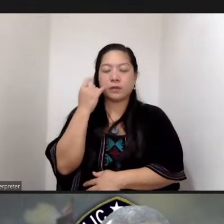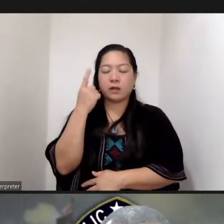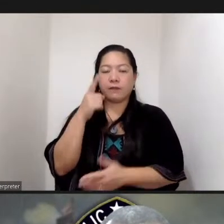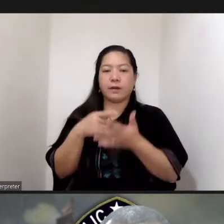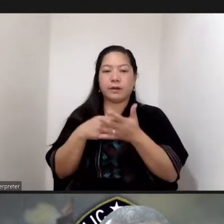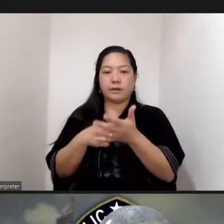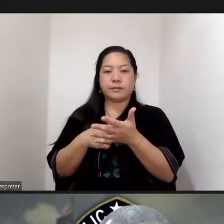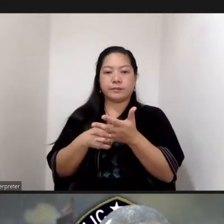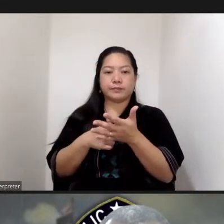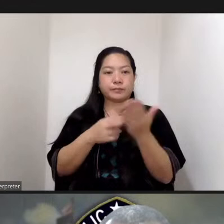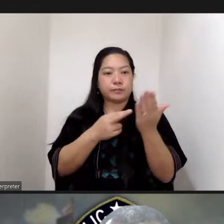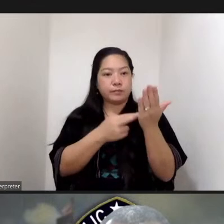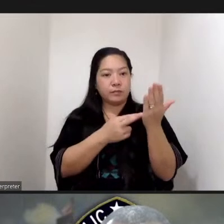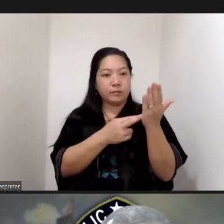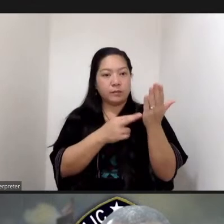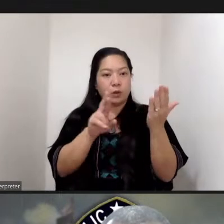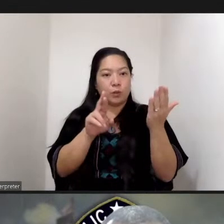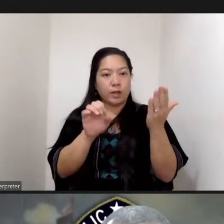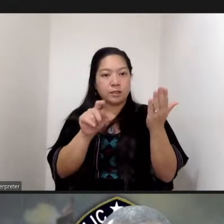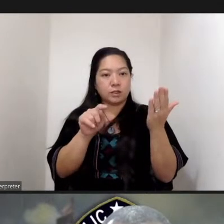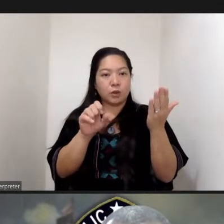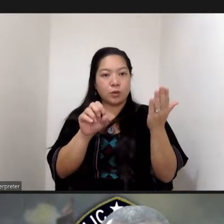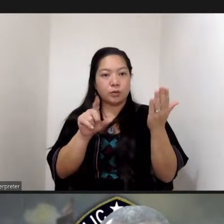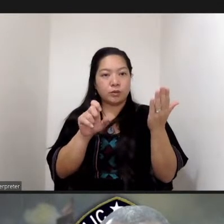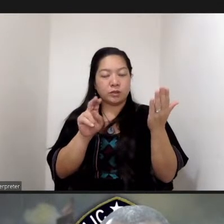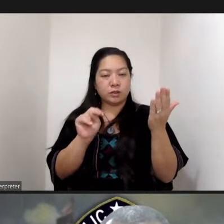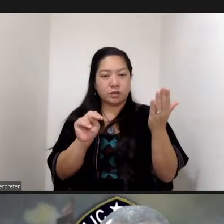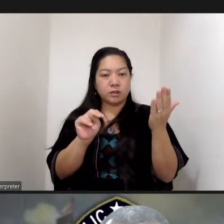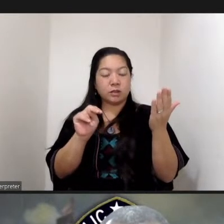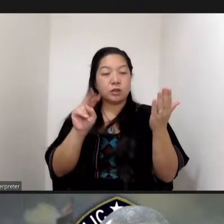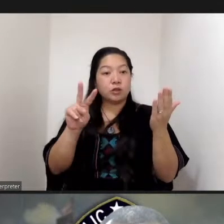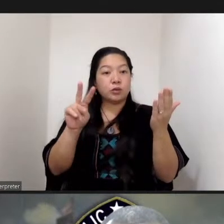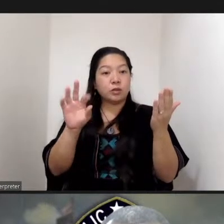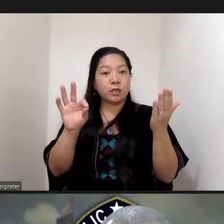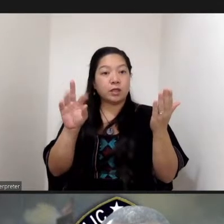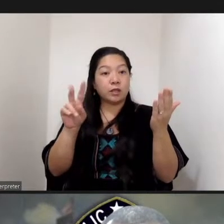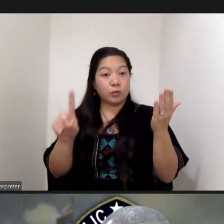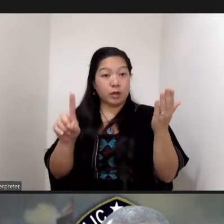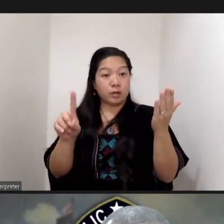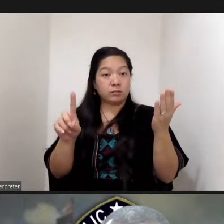Resolution 291. Because if you read the resolution,